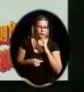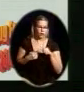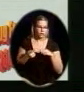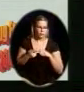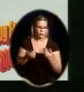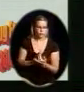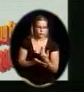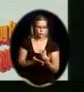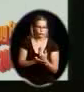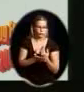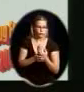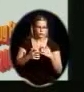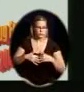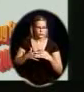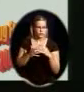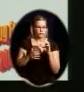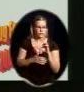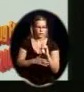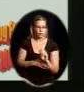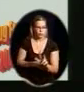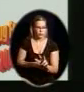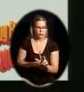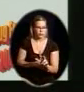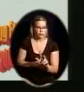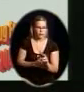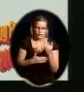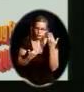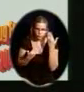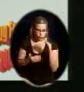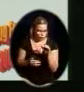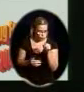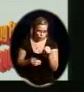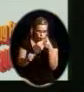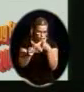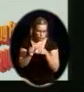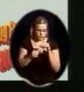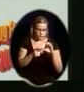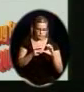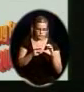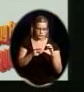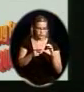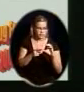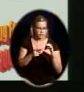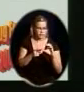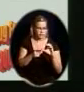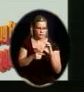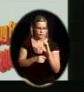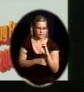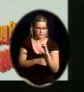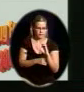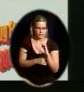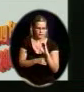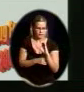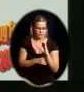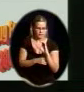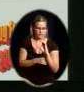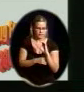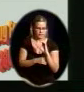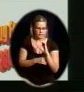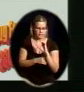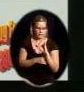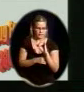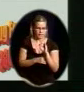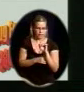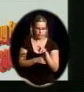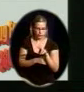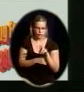new initiative, CO3. Don't know if you remember, but that C is for cyber, O is for Olathe, and the 3 is the